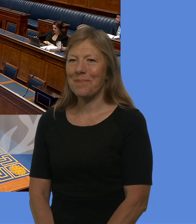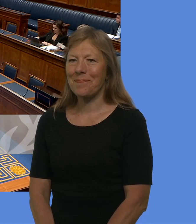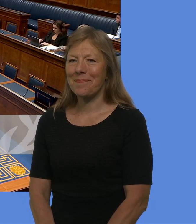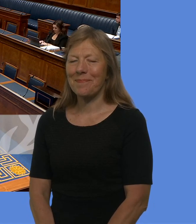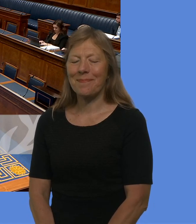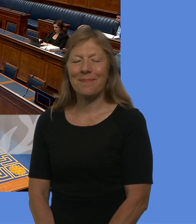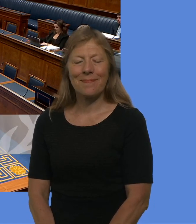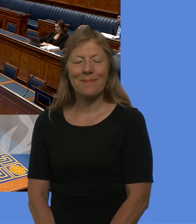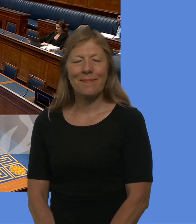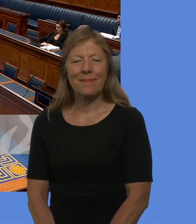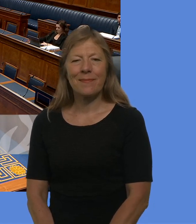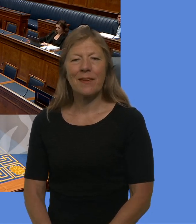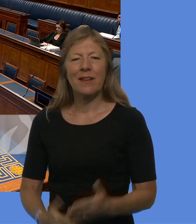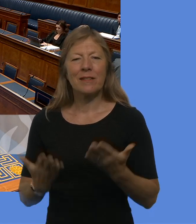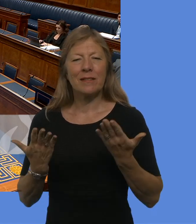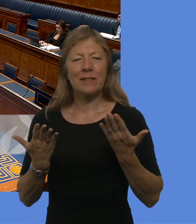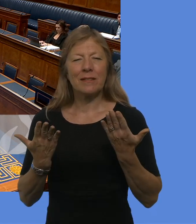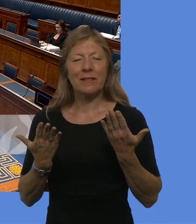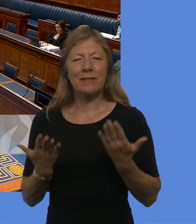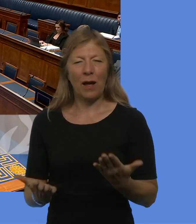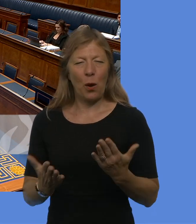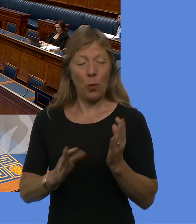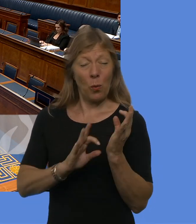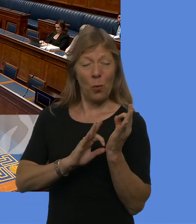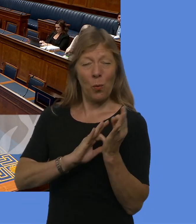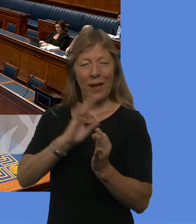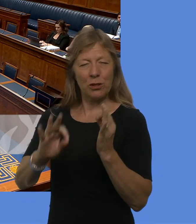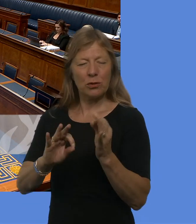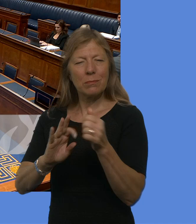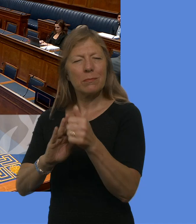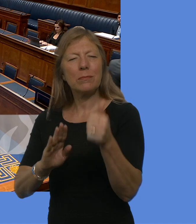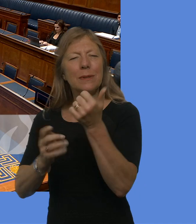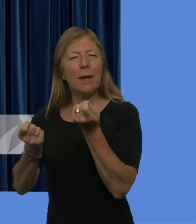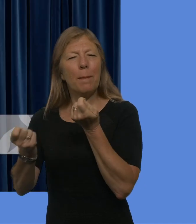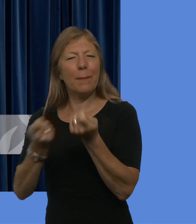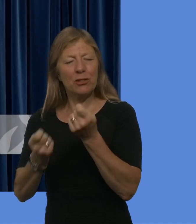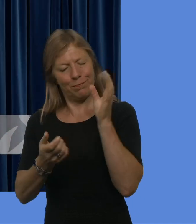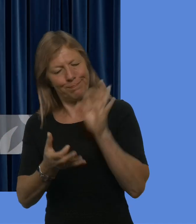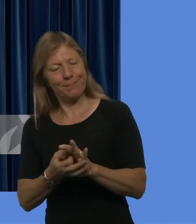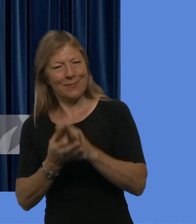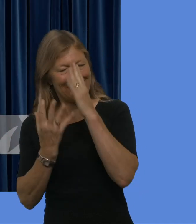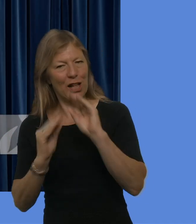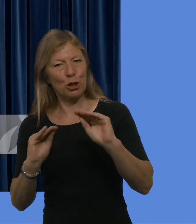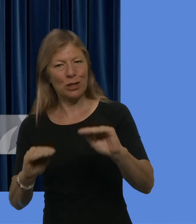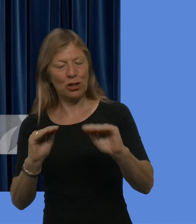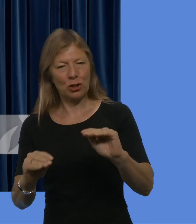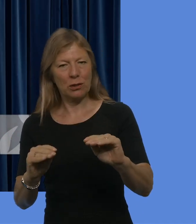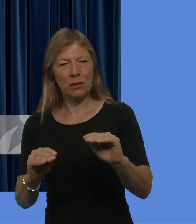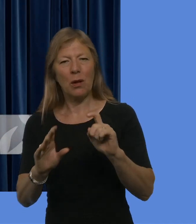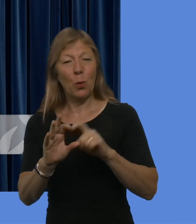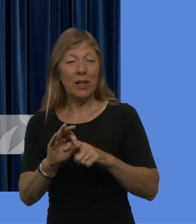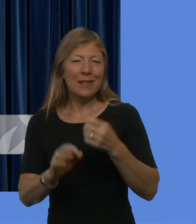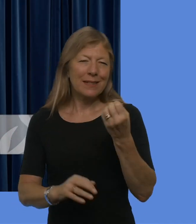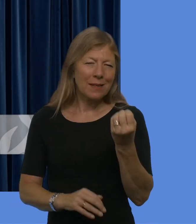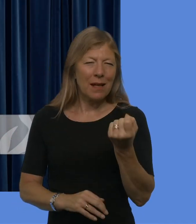We now move to the questions to the Minister for Education. Questions 10, 12 and 15 have been withdrawn. I